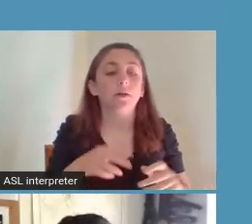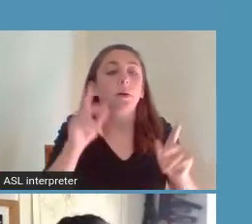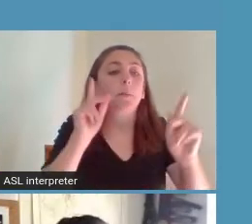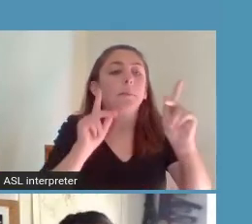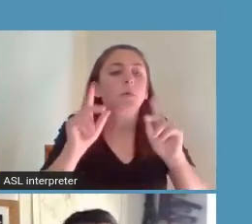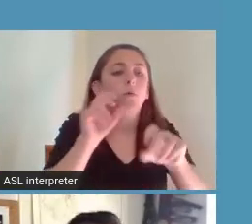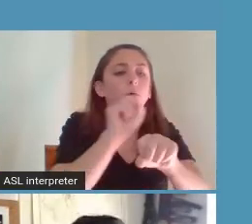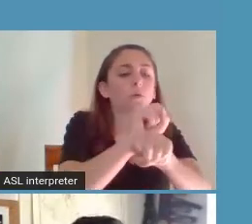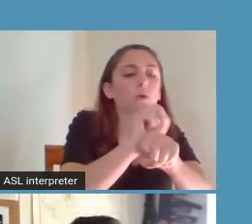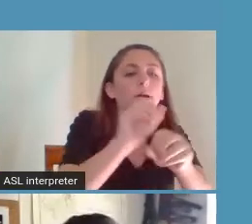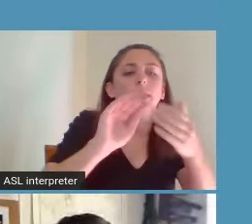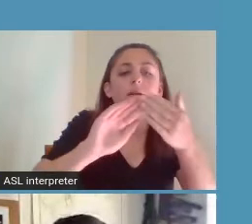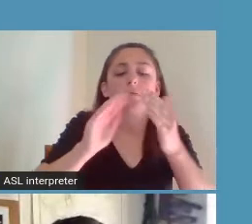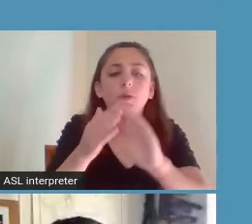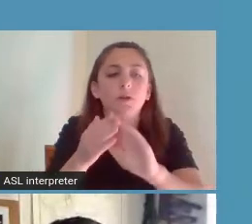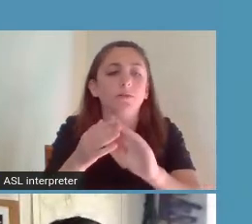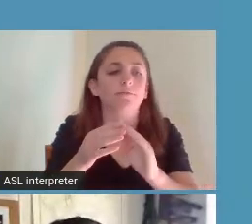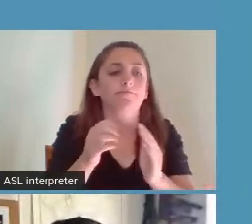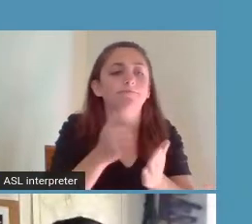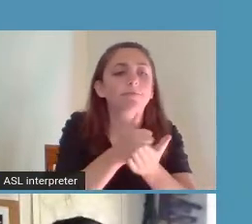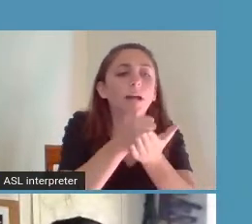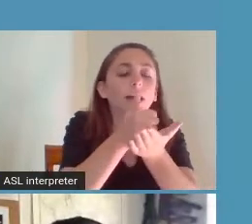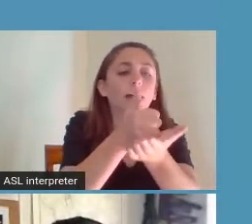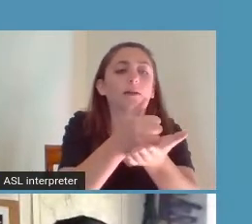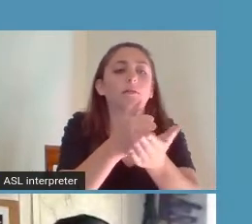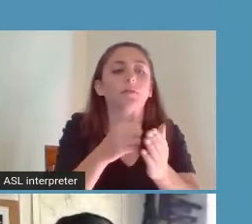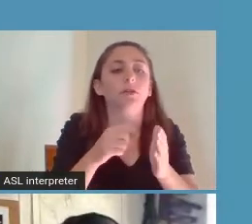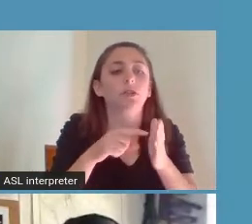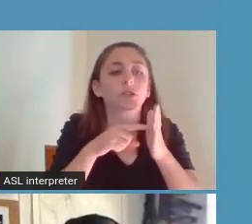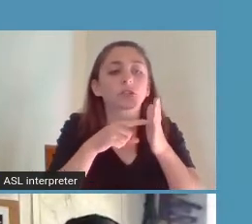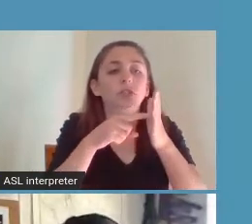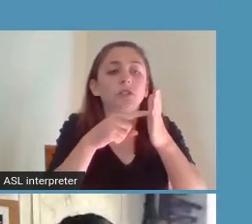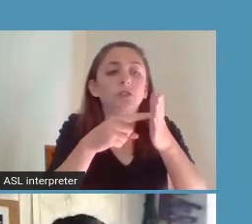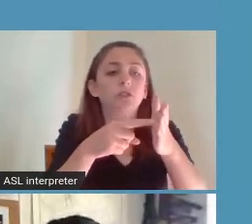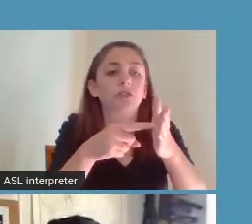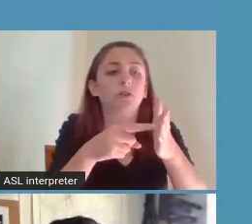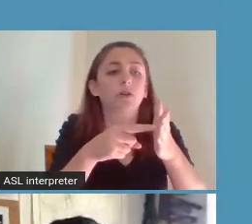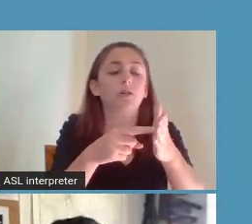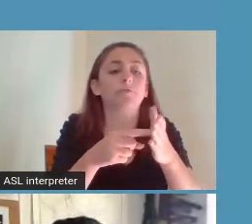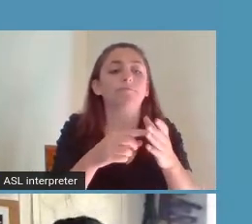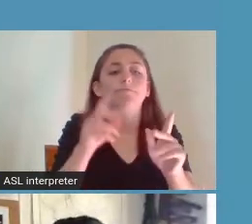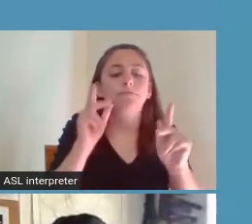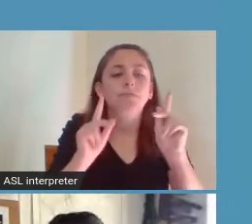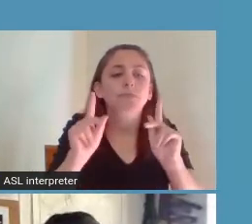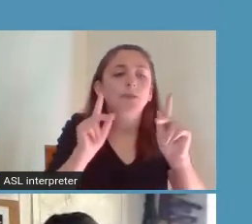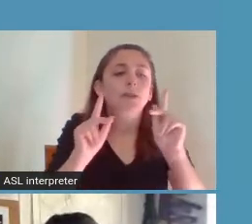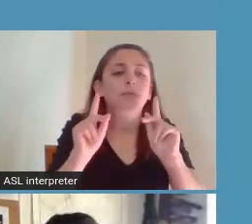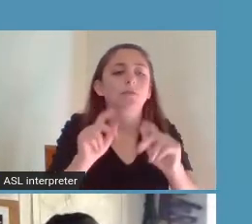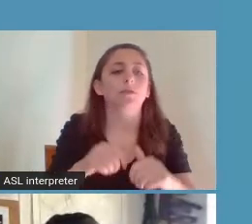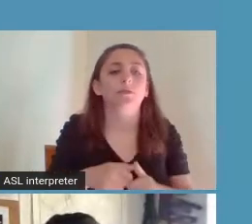the community, helping those in the community, and to show and to highlight people who are doing great things.